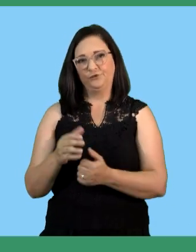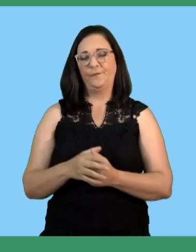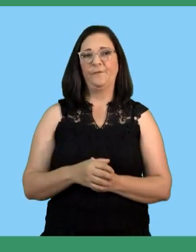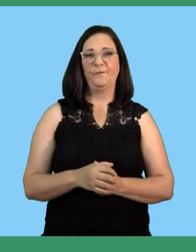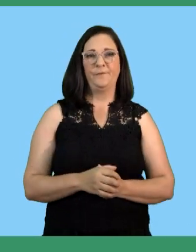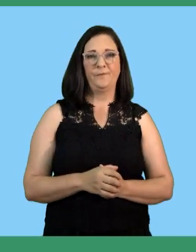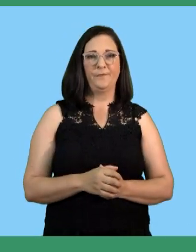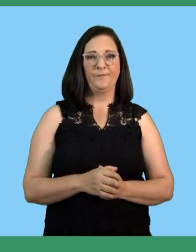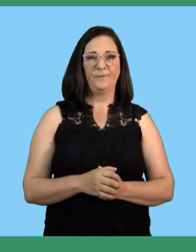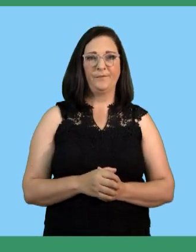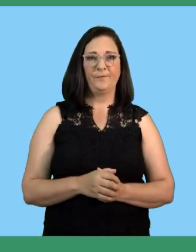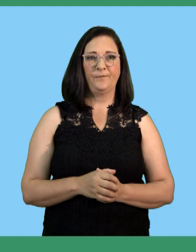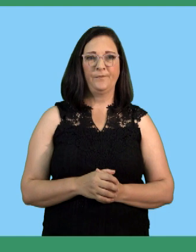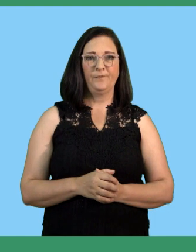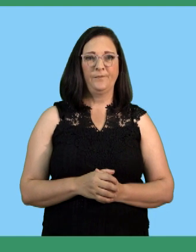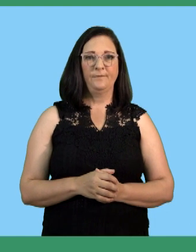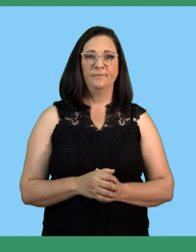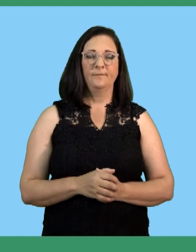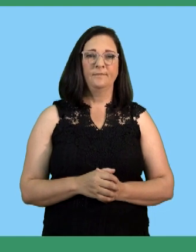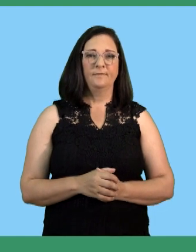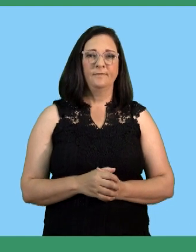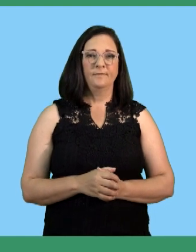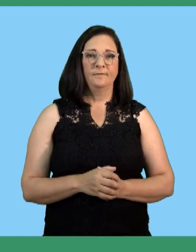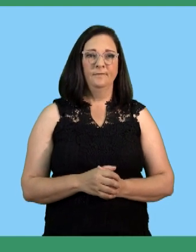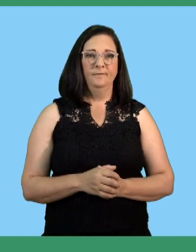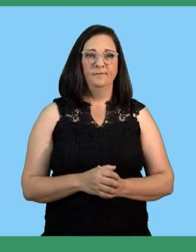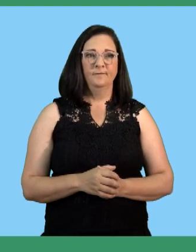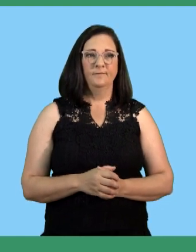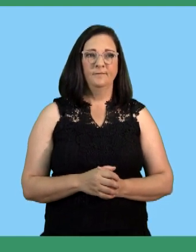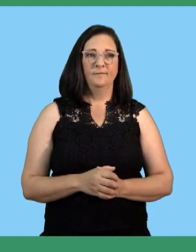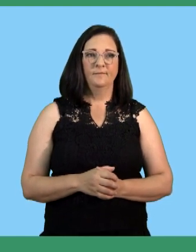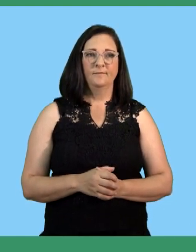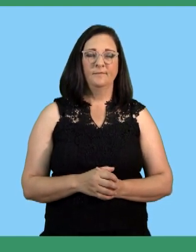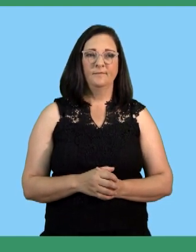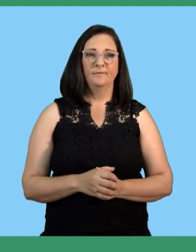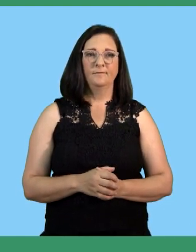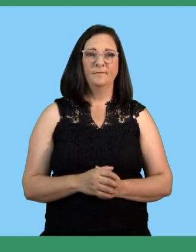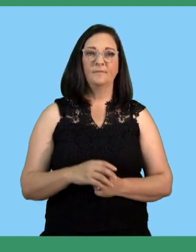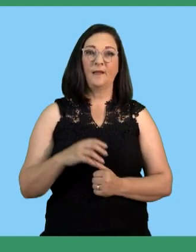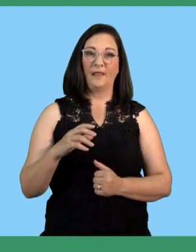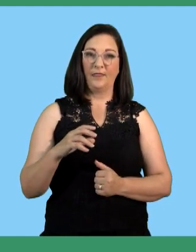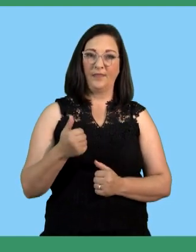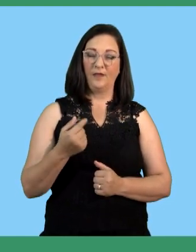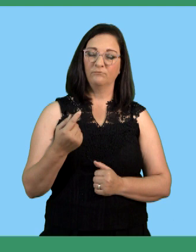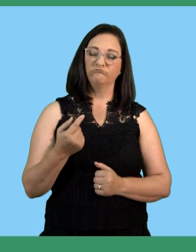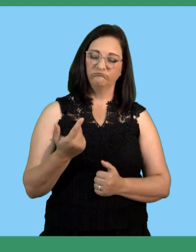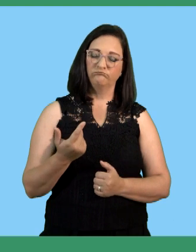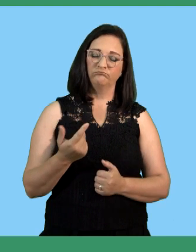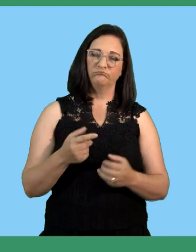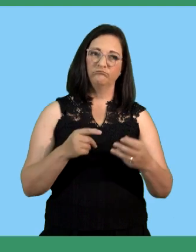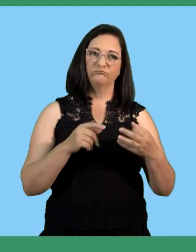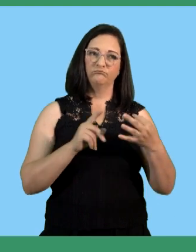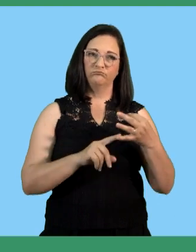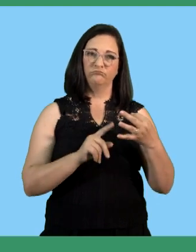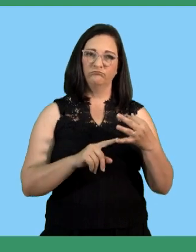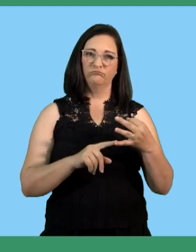countries, the wealth basically to be spread across equally. It allows for the